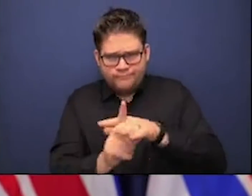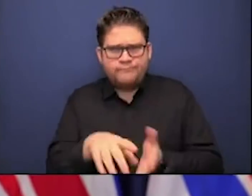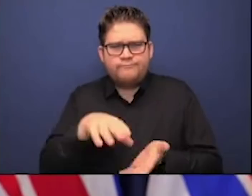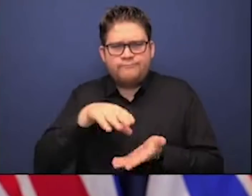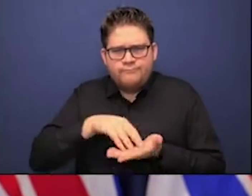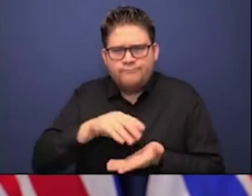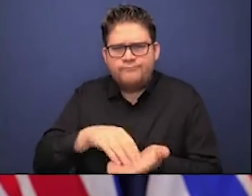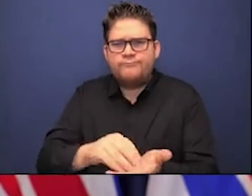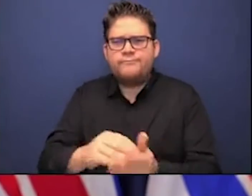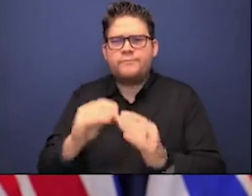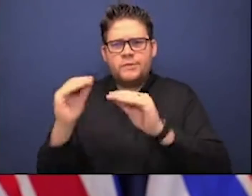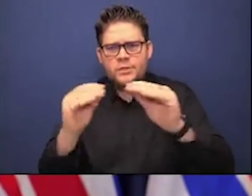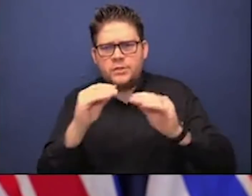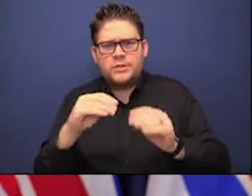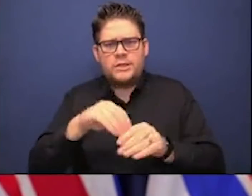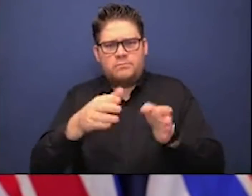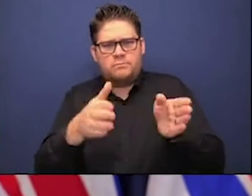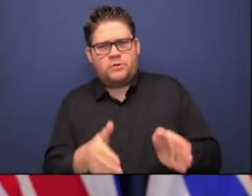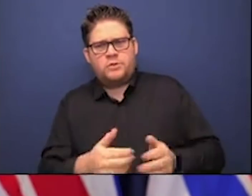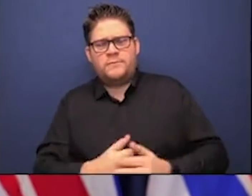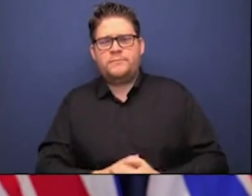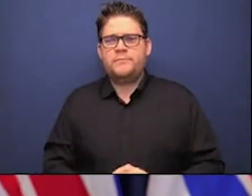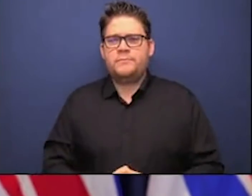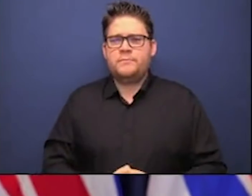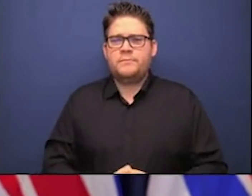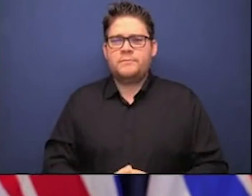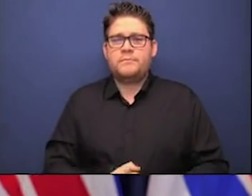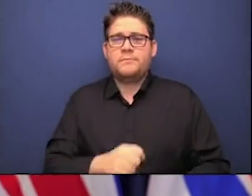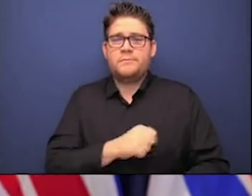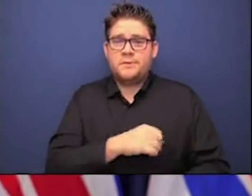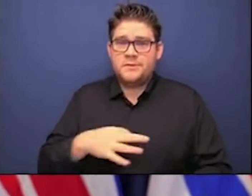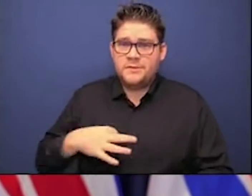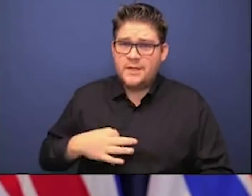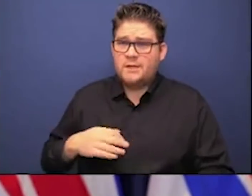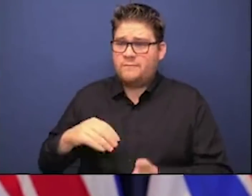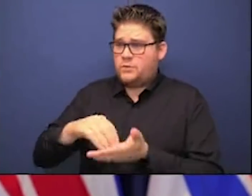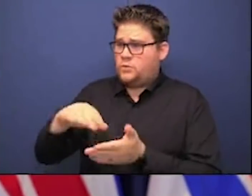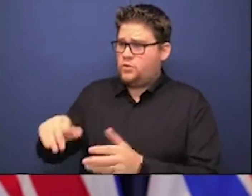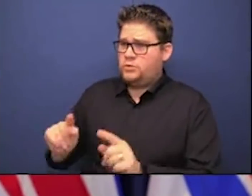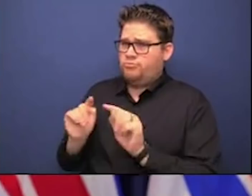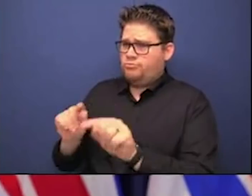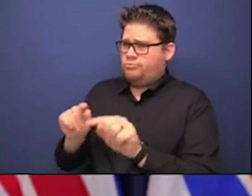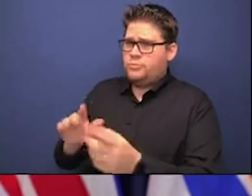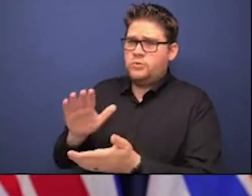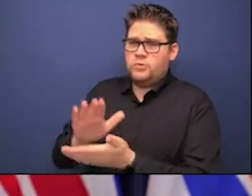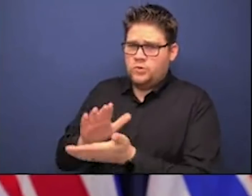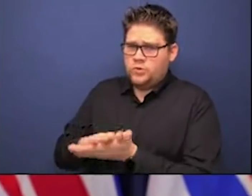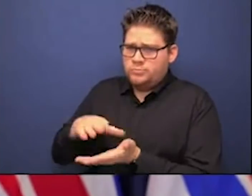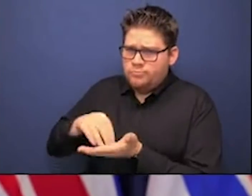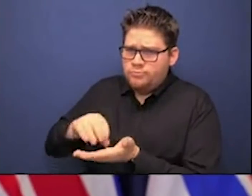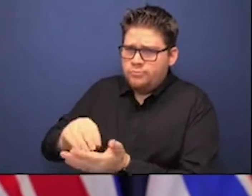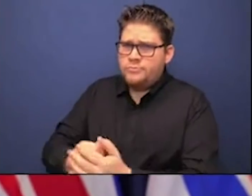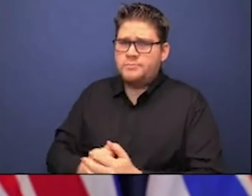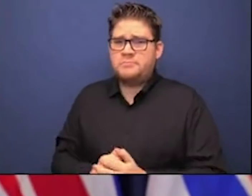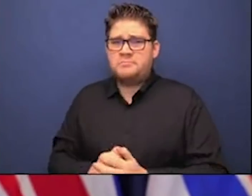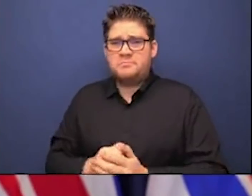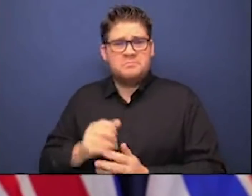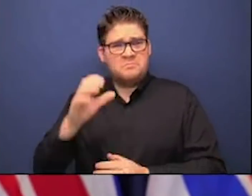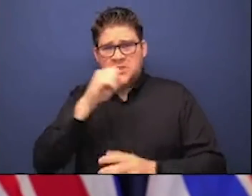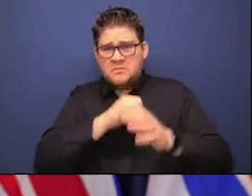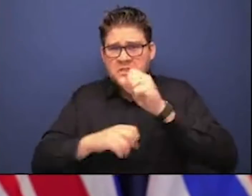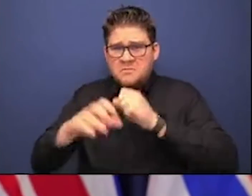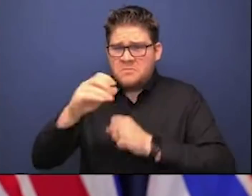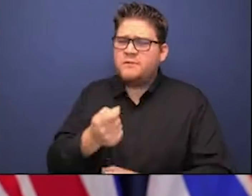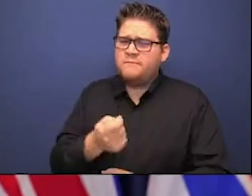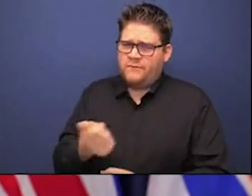Attendance rates for both staff and students have been consistently high throughout the first 5 months of the school year. And I've